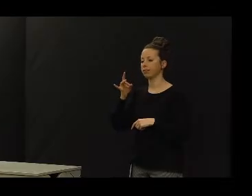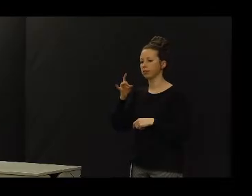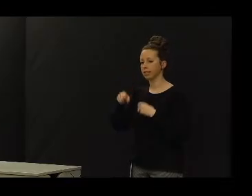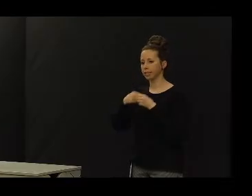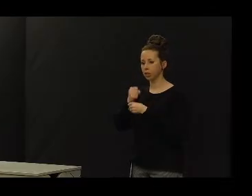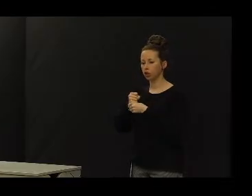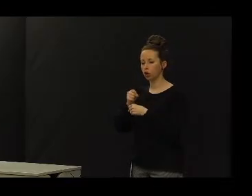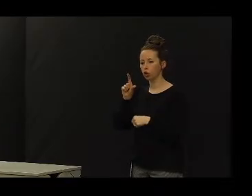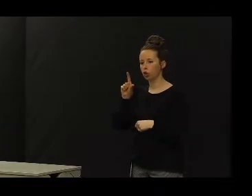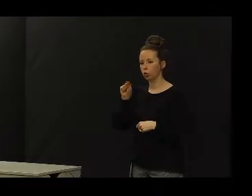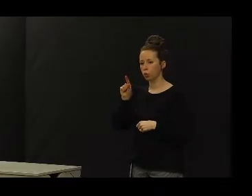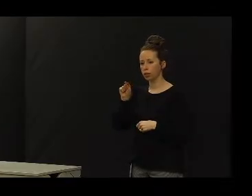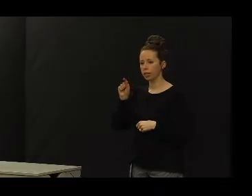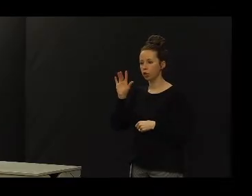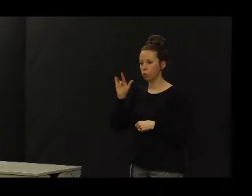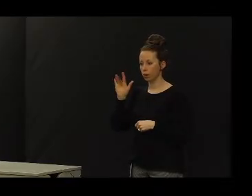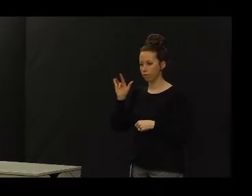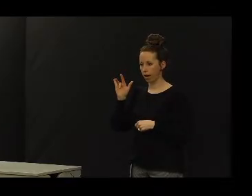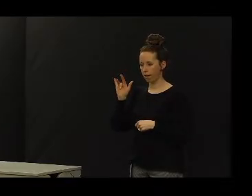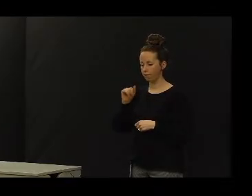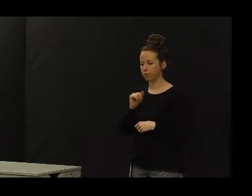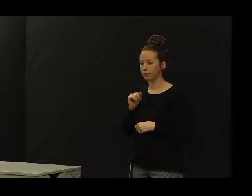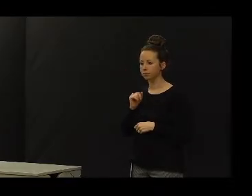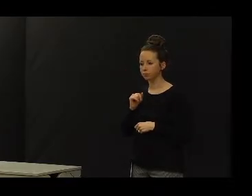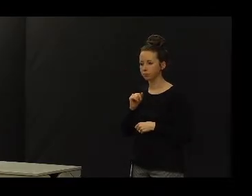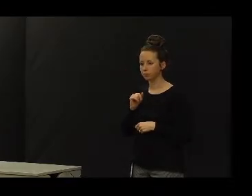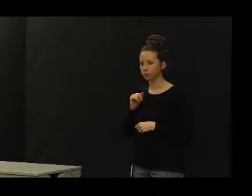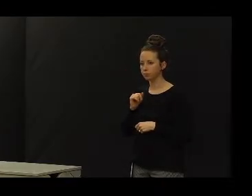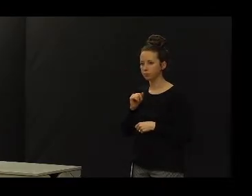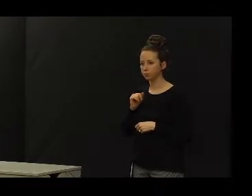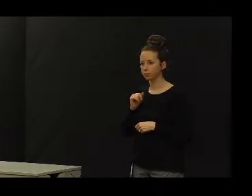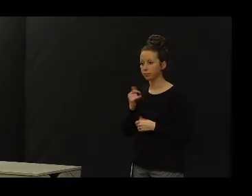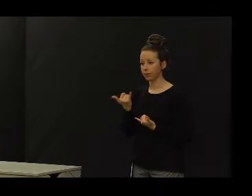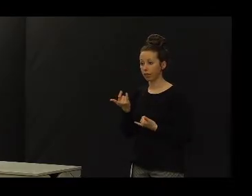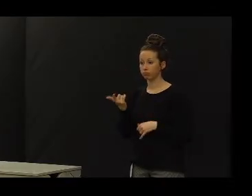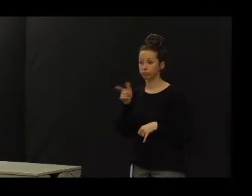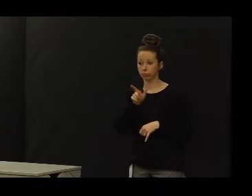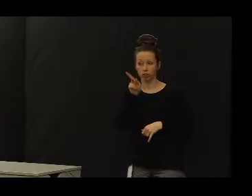year 2025. Chair?